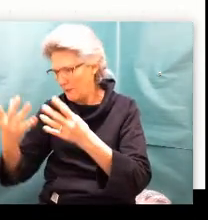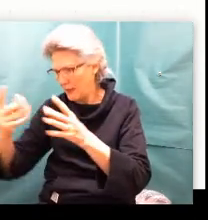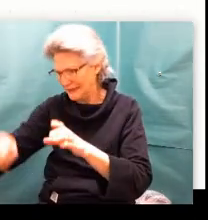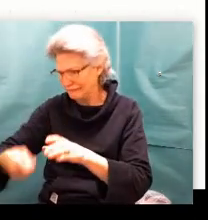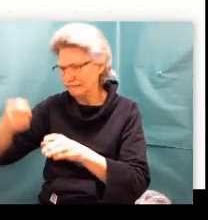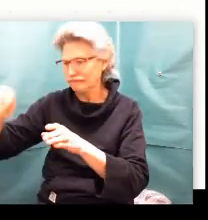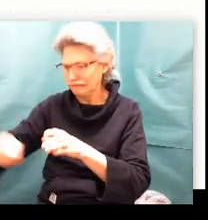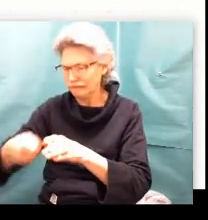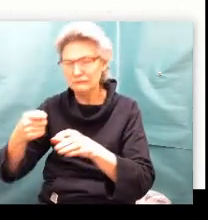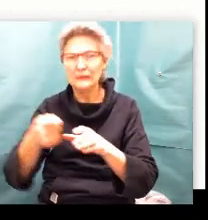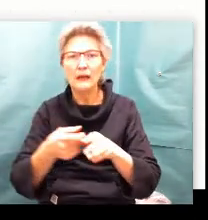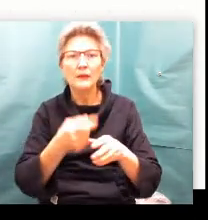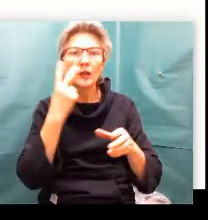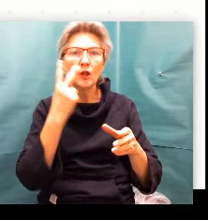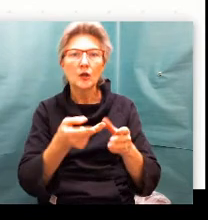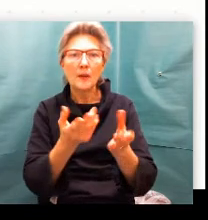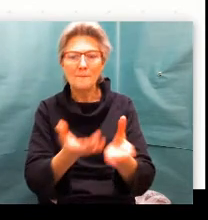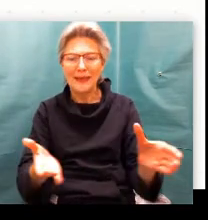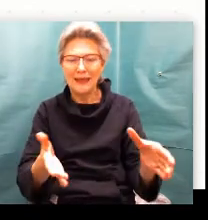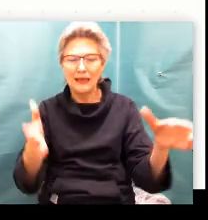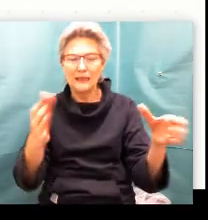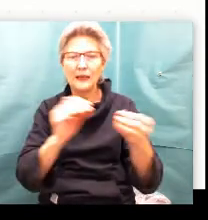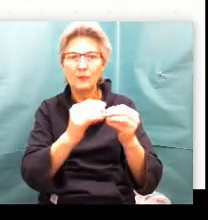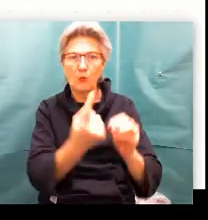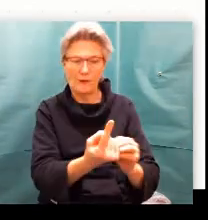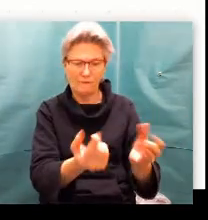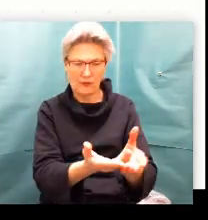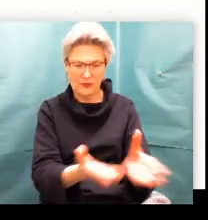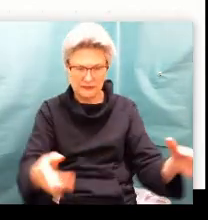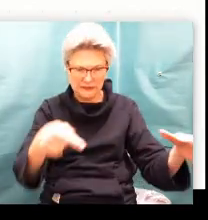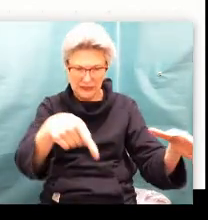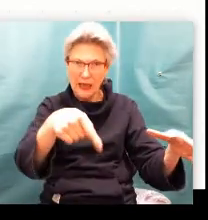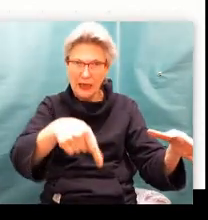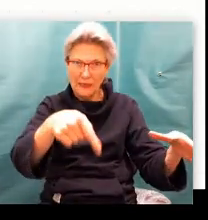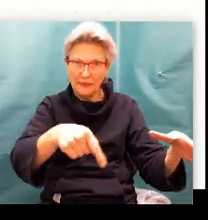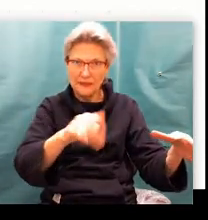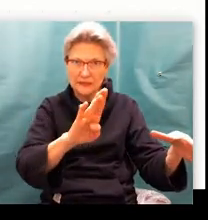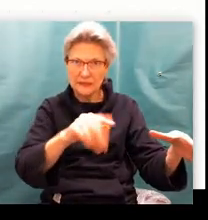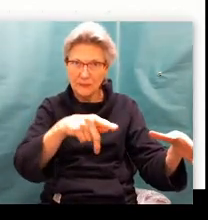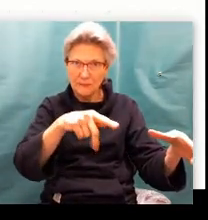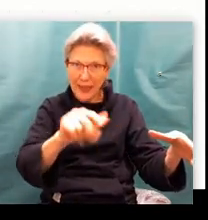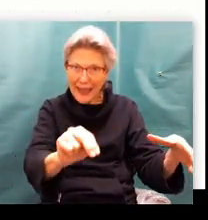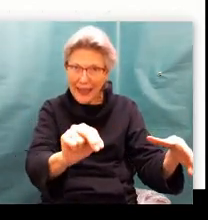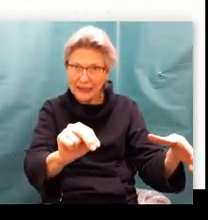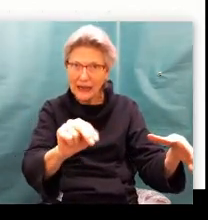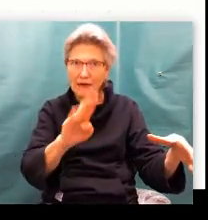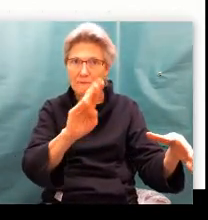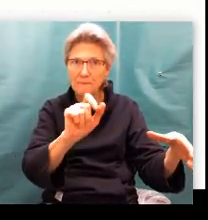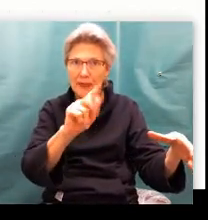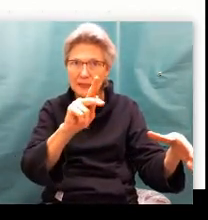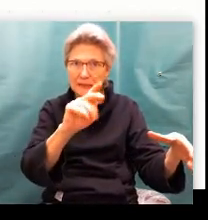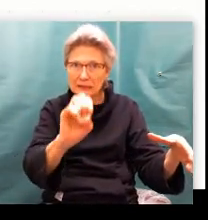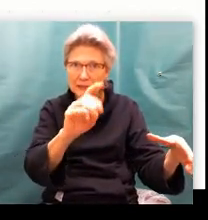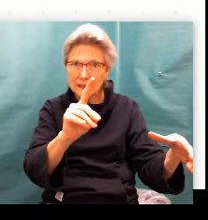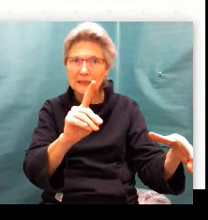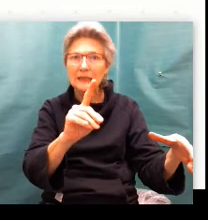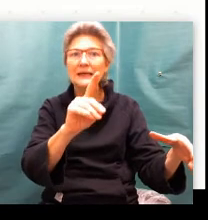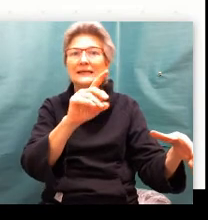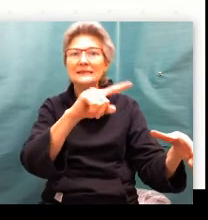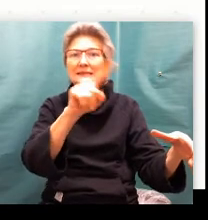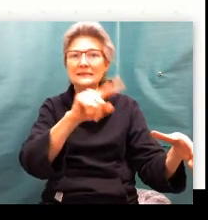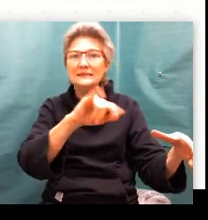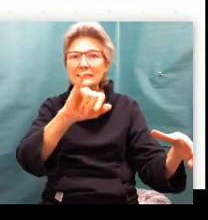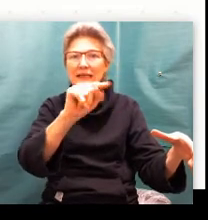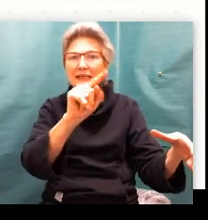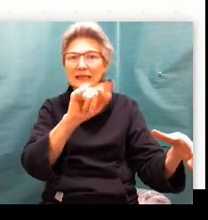right? I know that for the first pan of baked ziti, she's going to